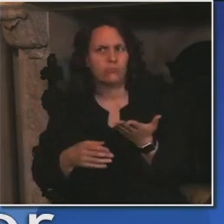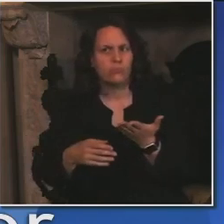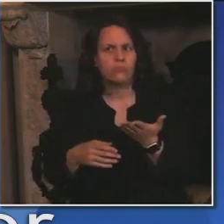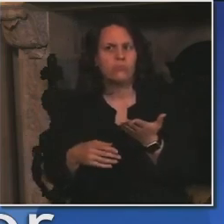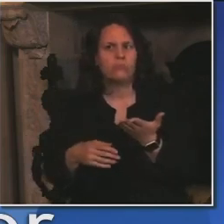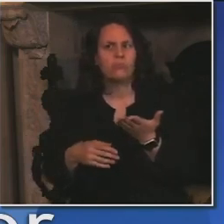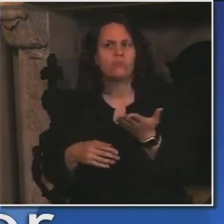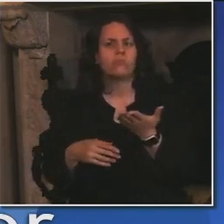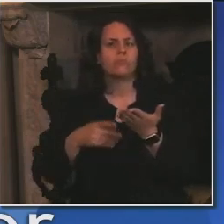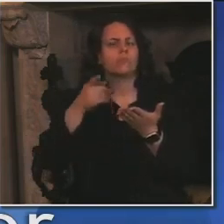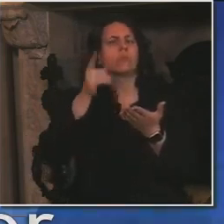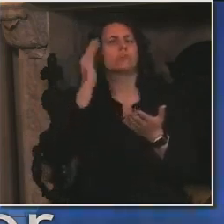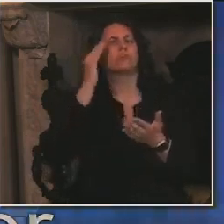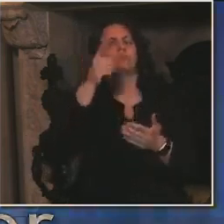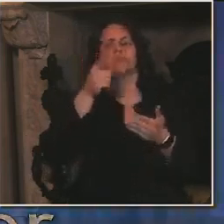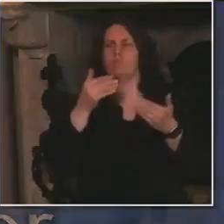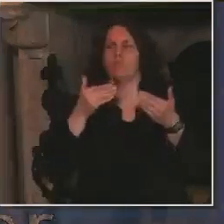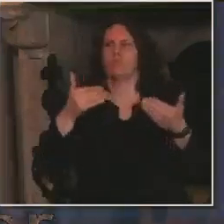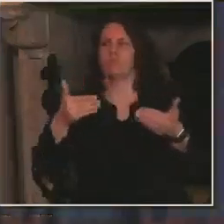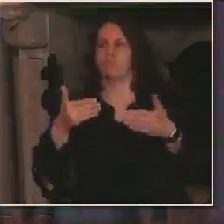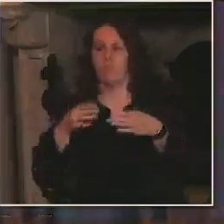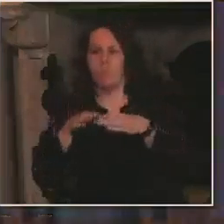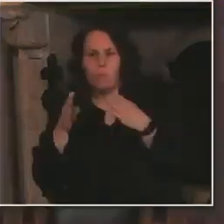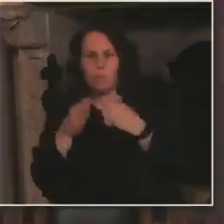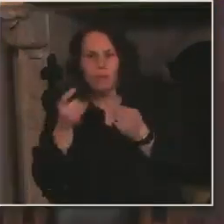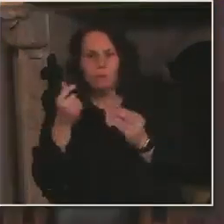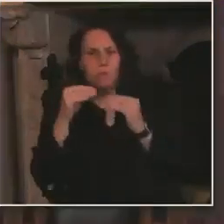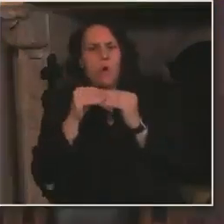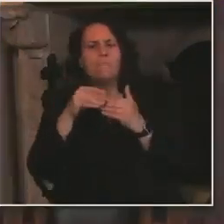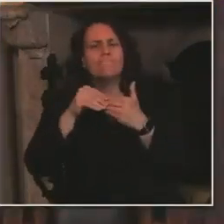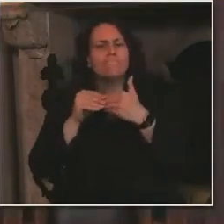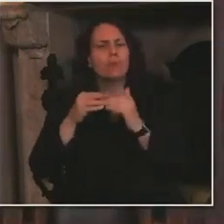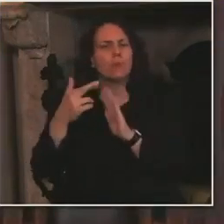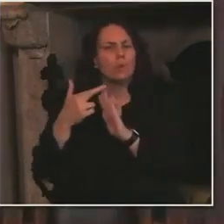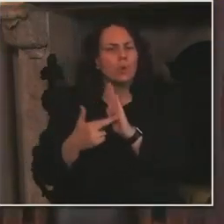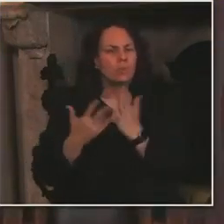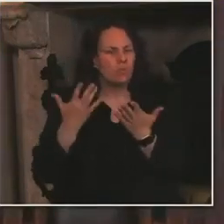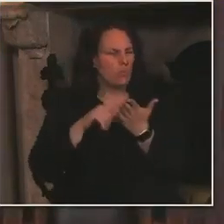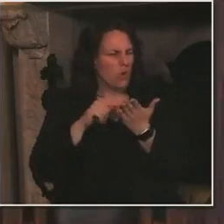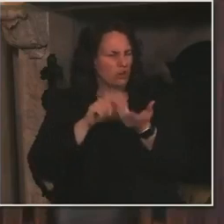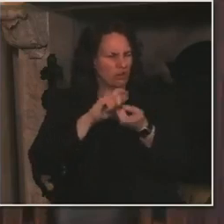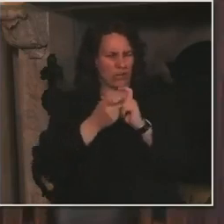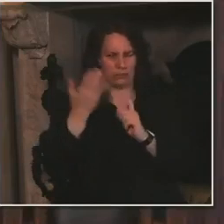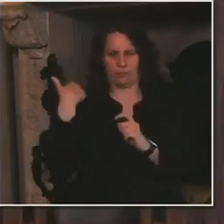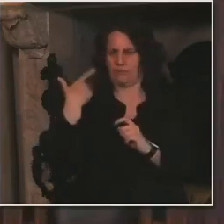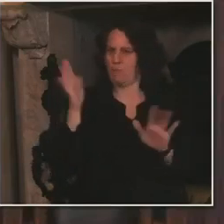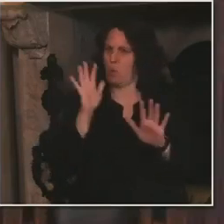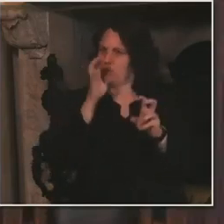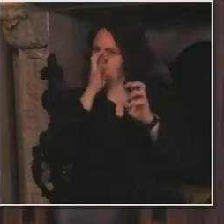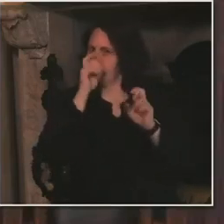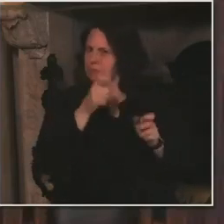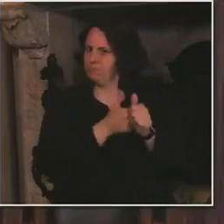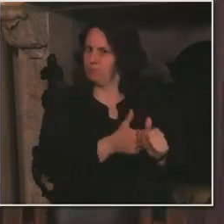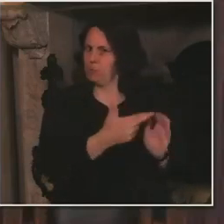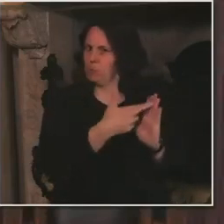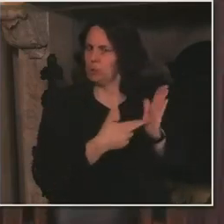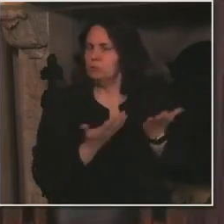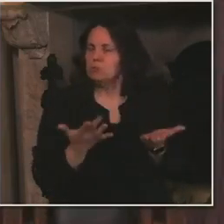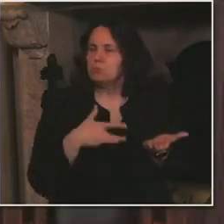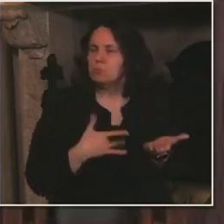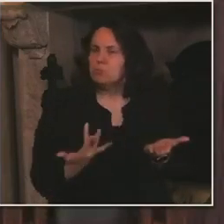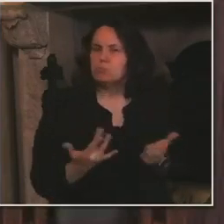loosening at this point? Well, as I've said all along, we keep an eye on the data and the science